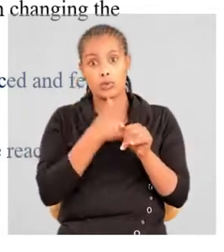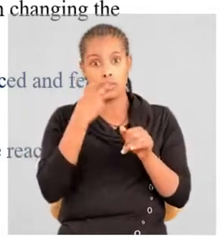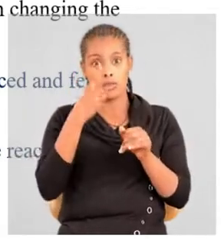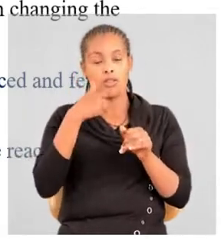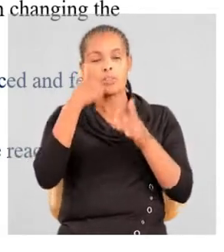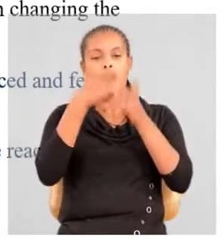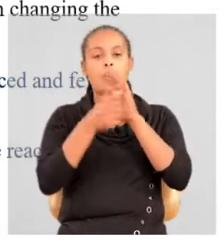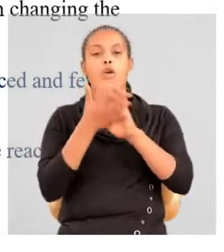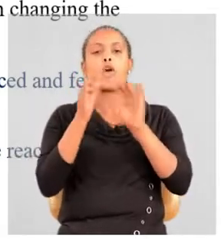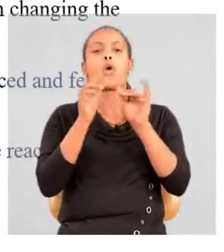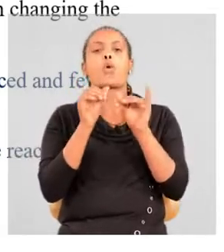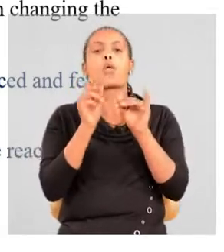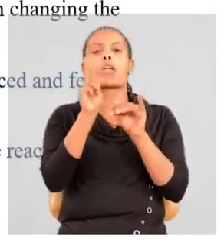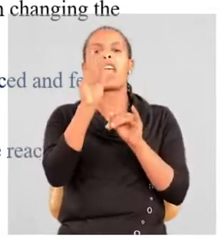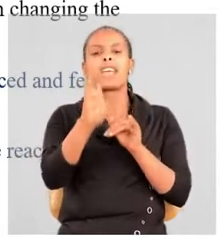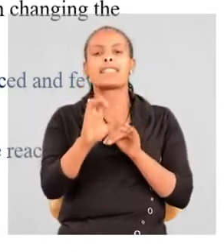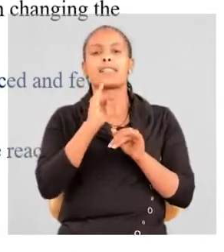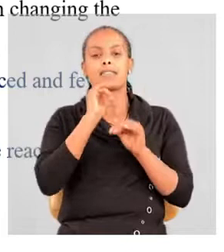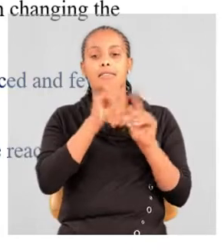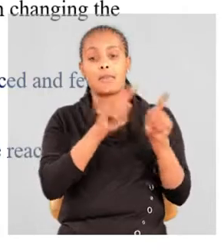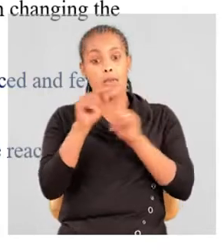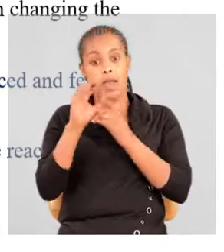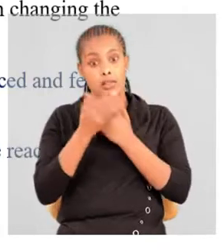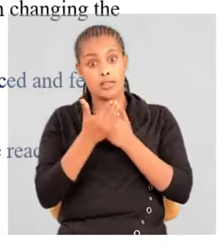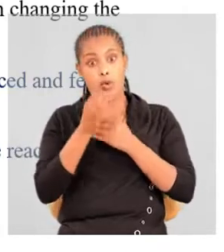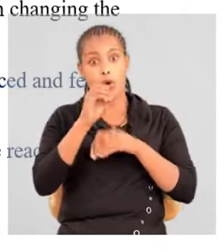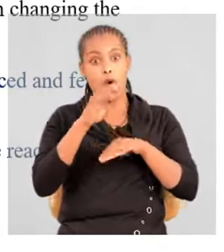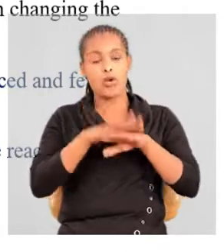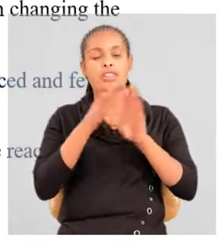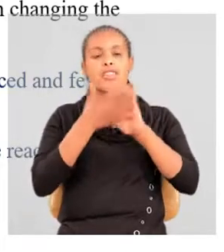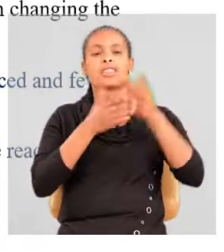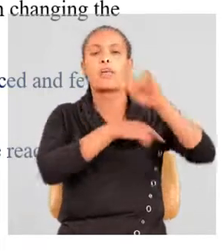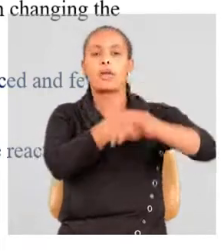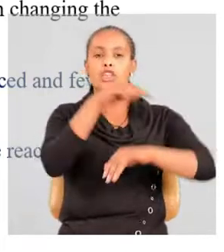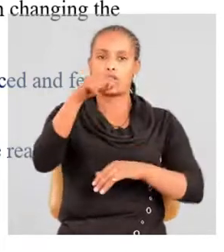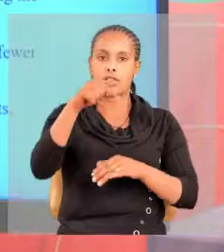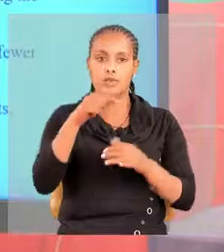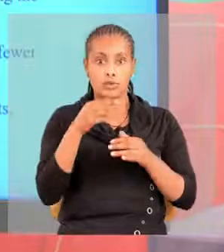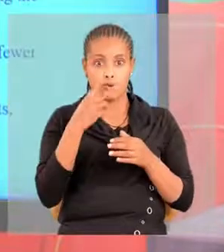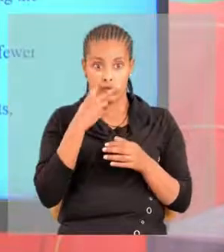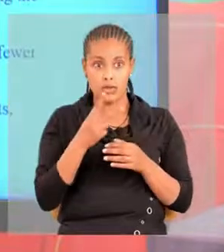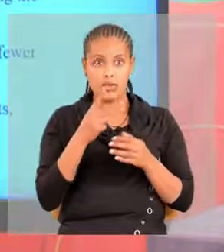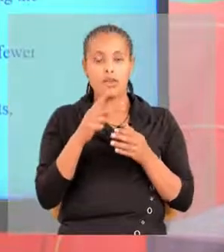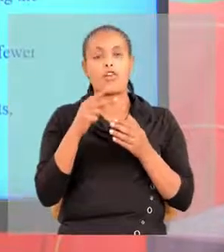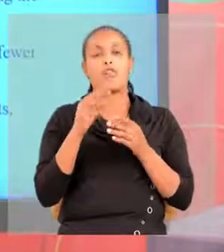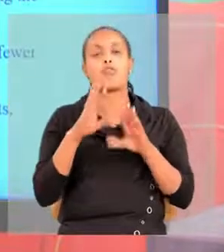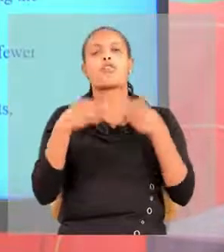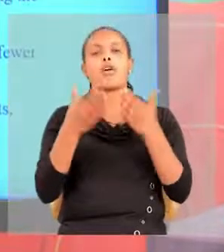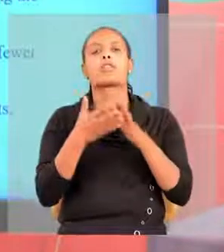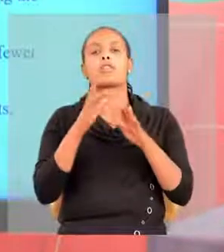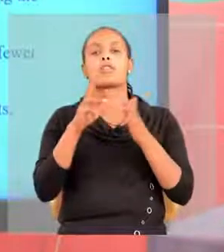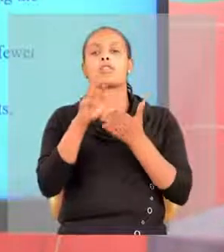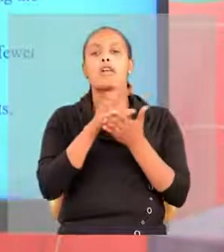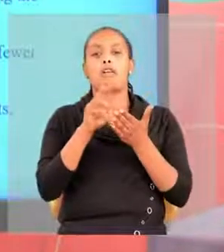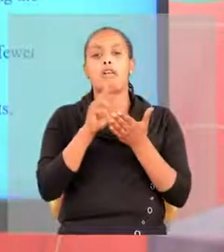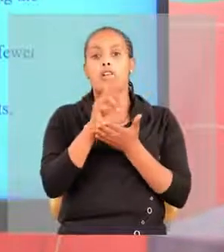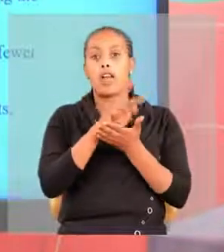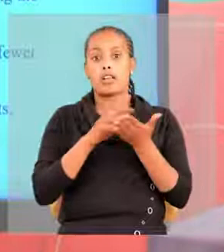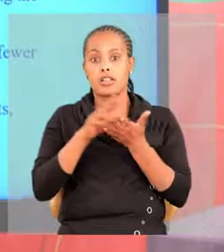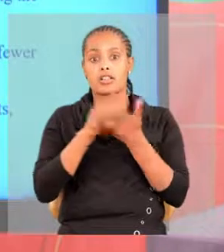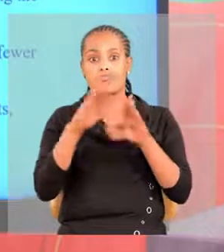the value of equilibrium constants Kc depends on temperature. You see, if the forward reaction is